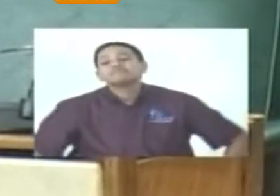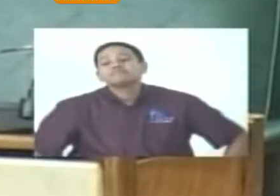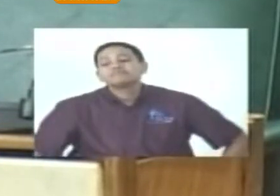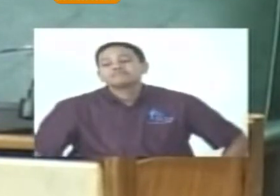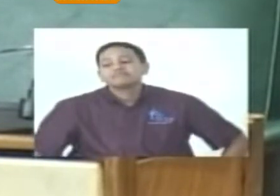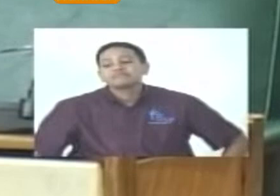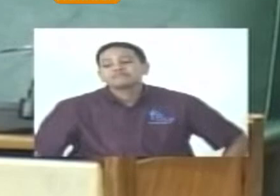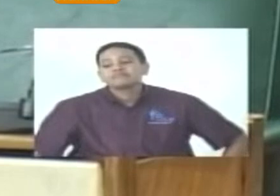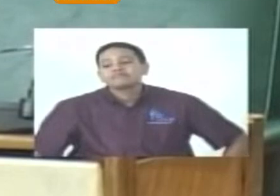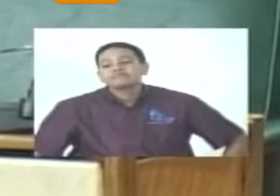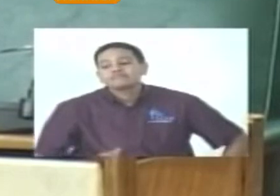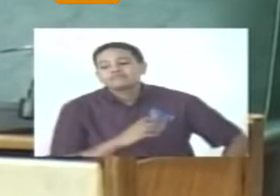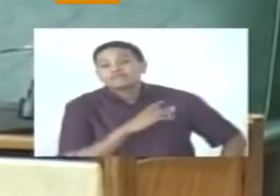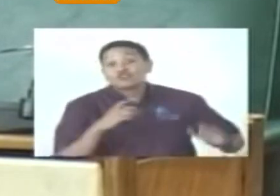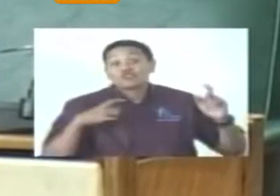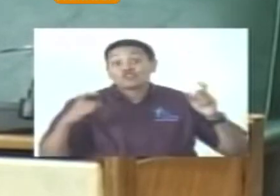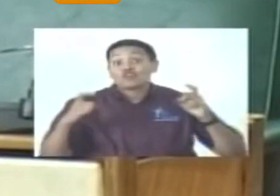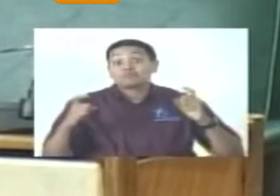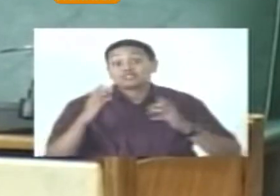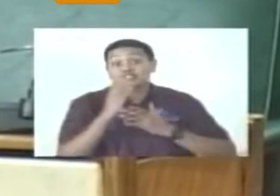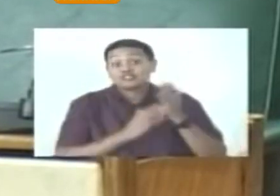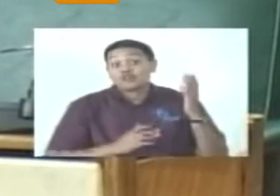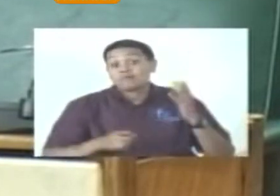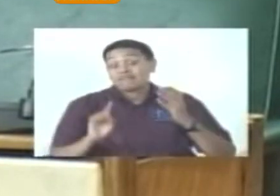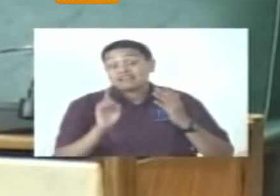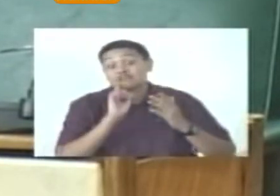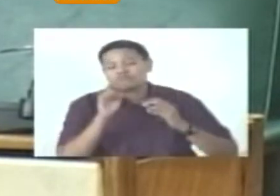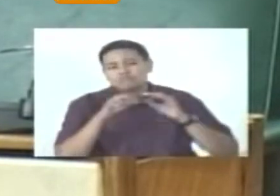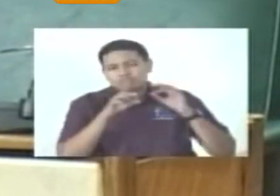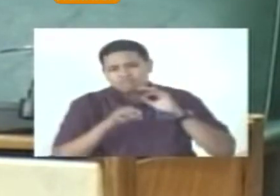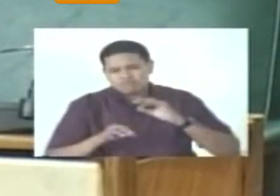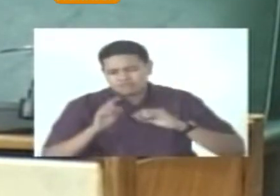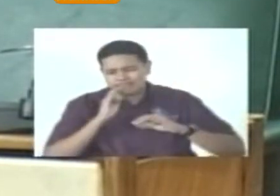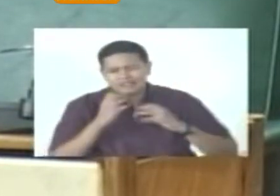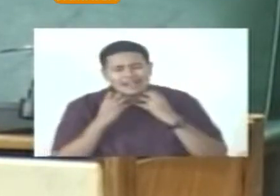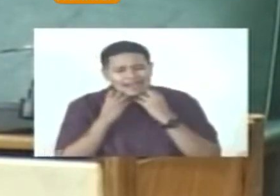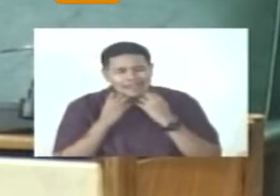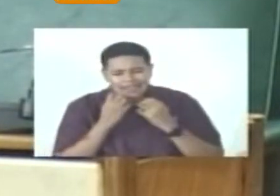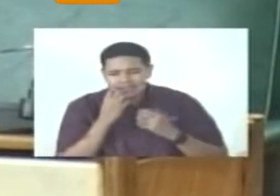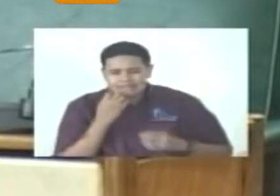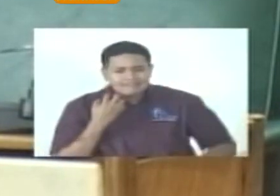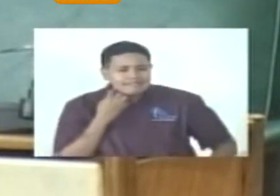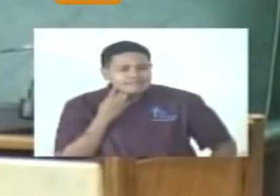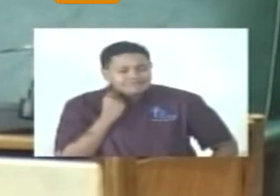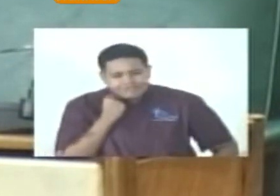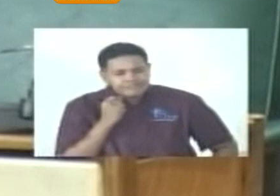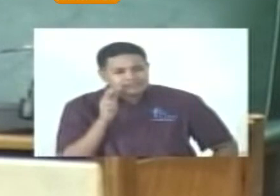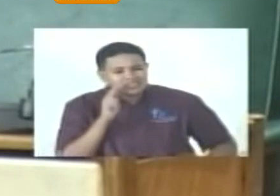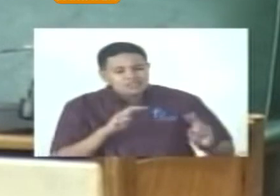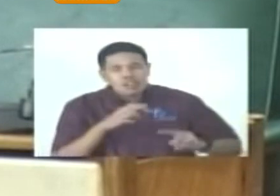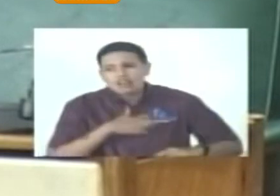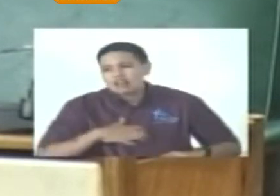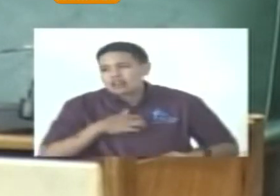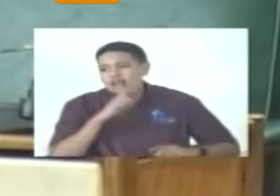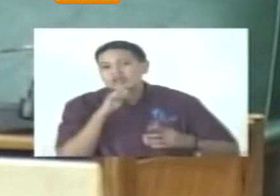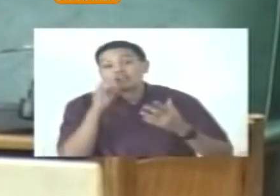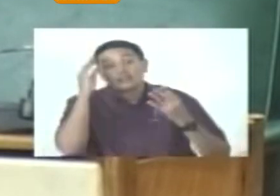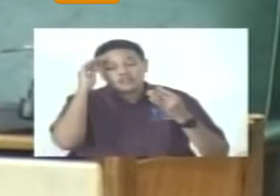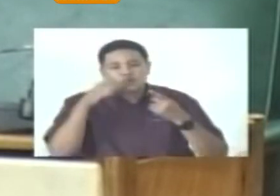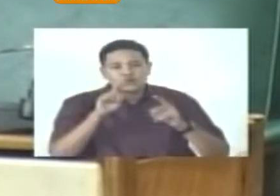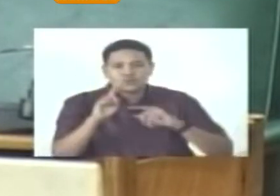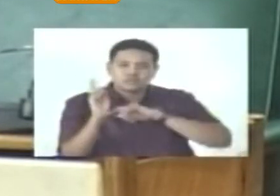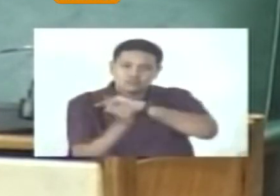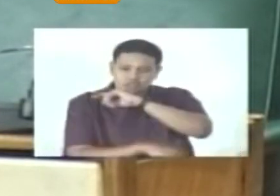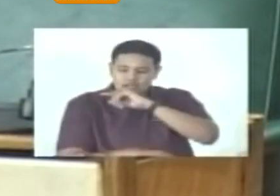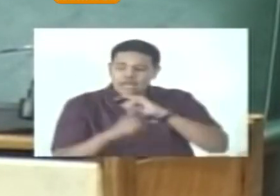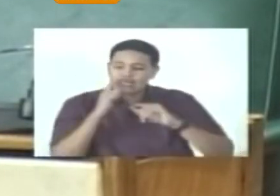commission of some offenses have been highlighted as aggravating circumstances to be taken into consideration during sentencing and will